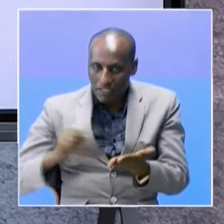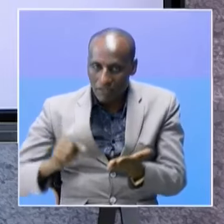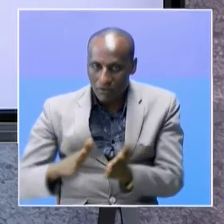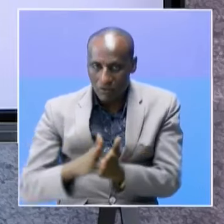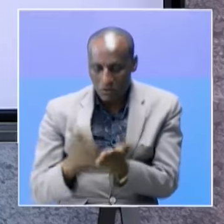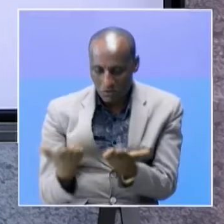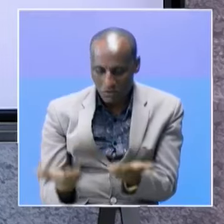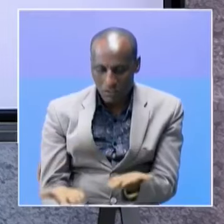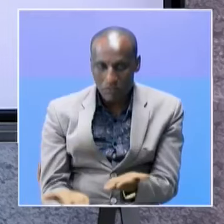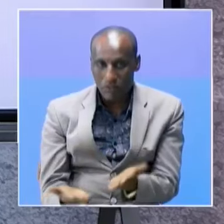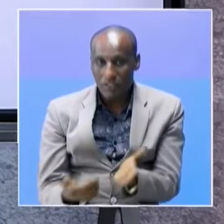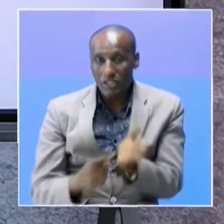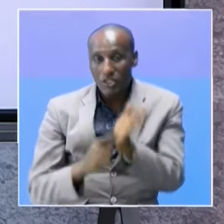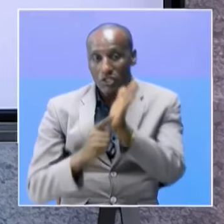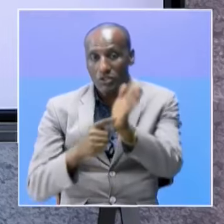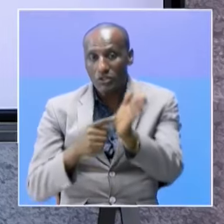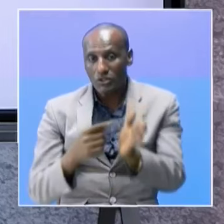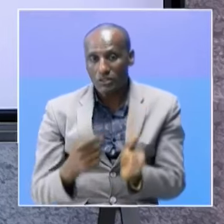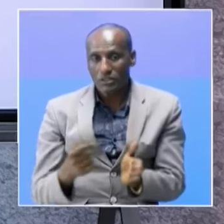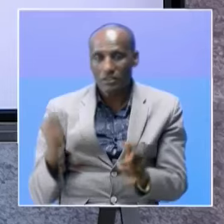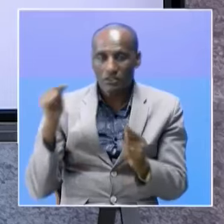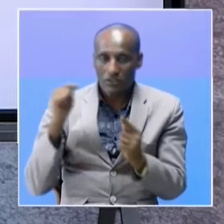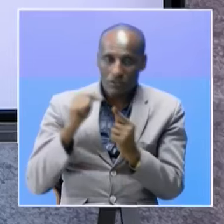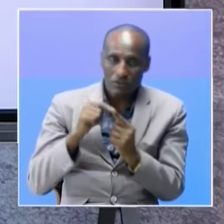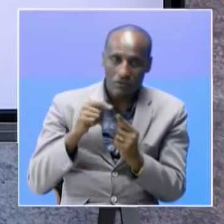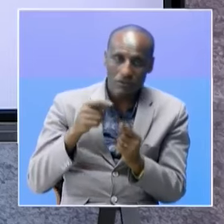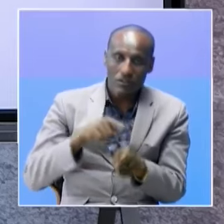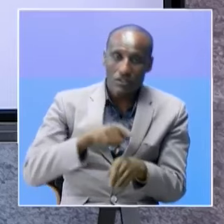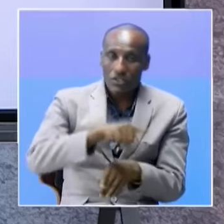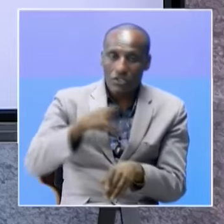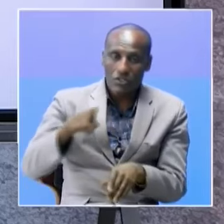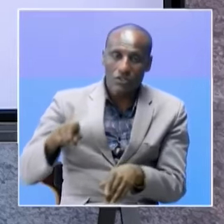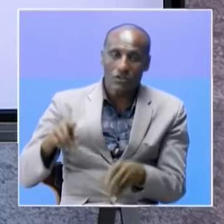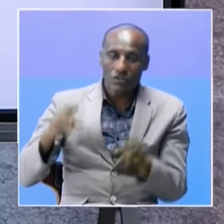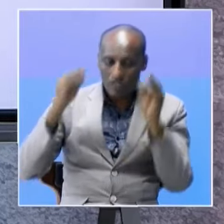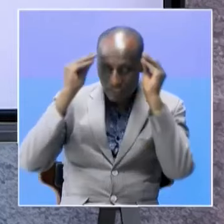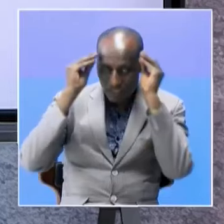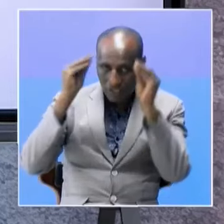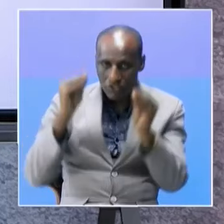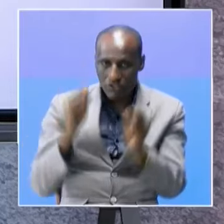and show it to your teacher at school. Okay? All right.